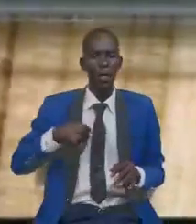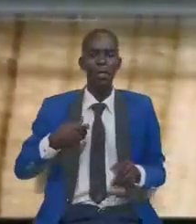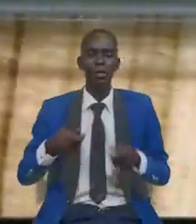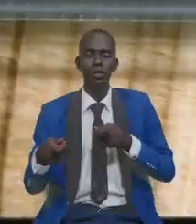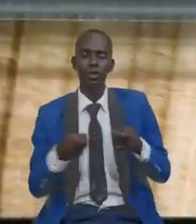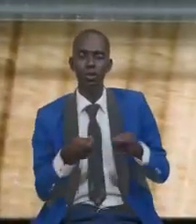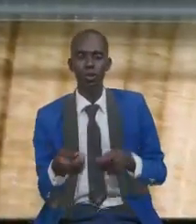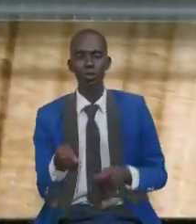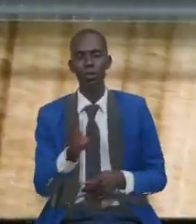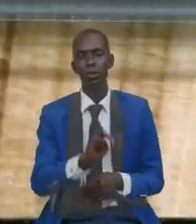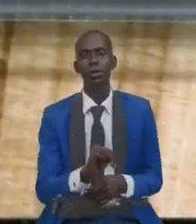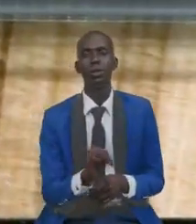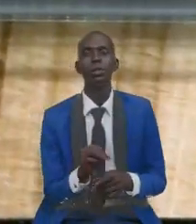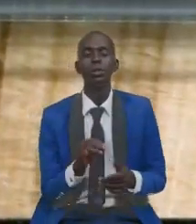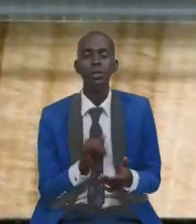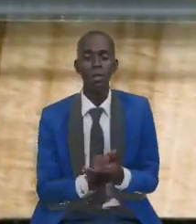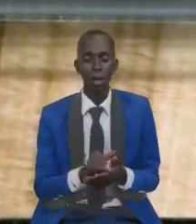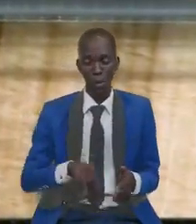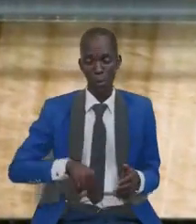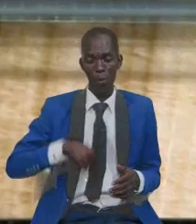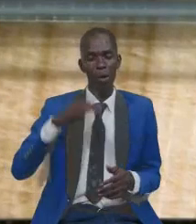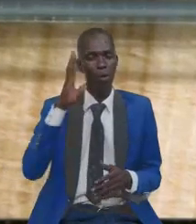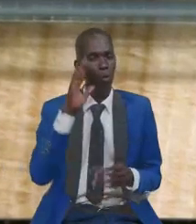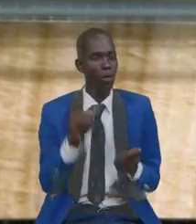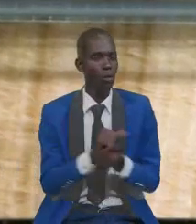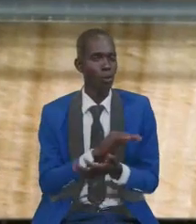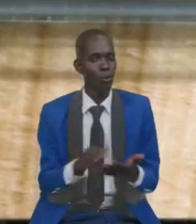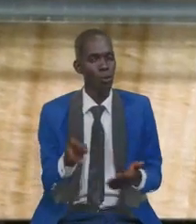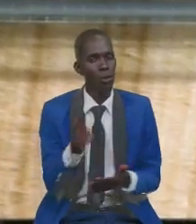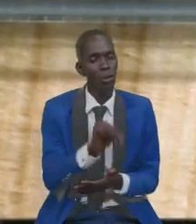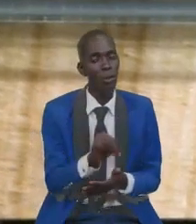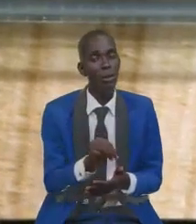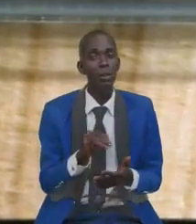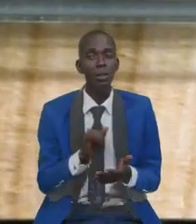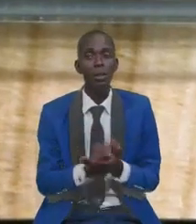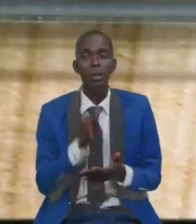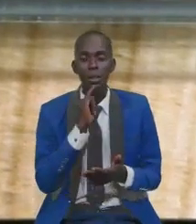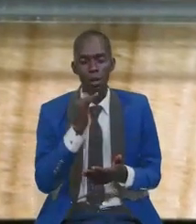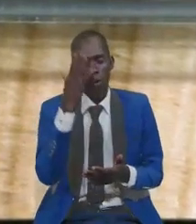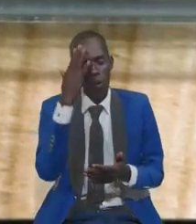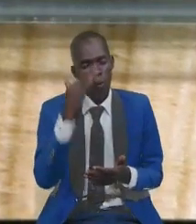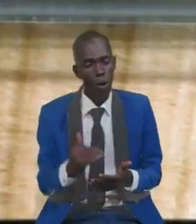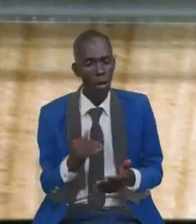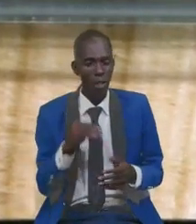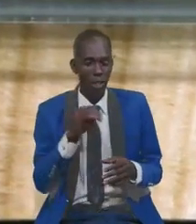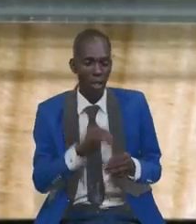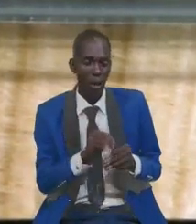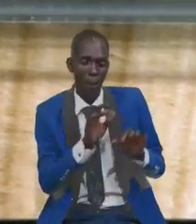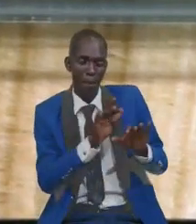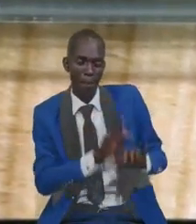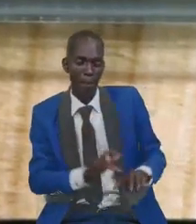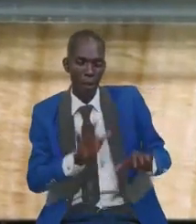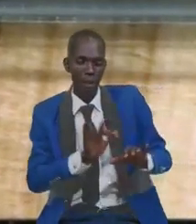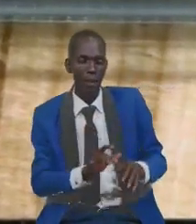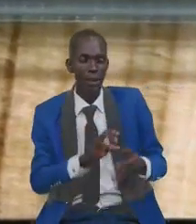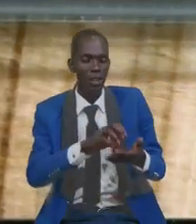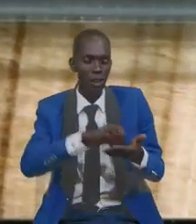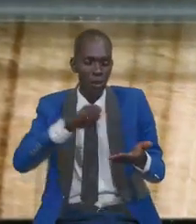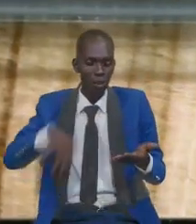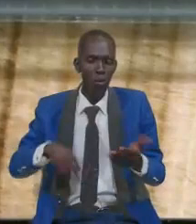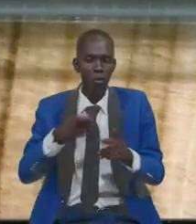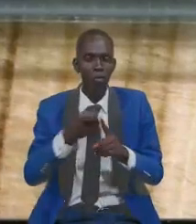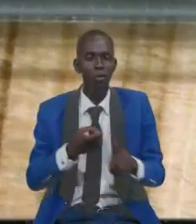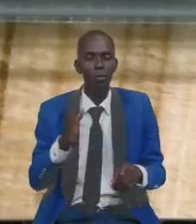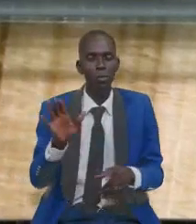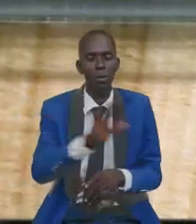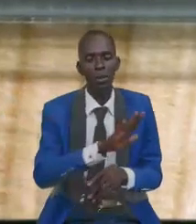them, that pride will destroy them. Therefore, we mercifully take away from them that thing that